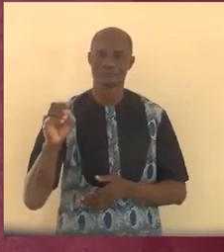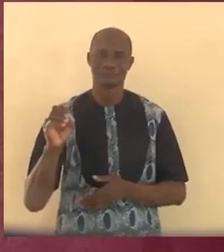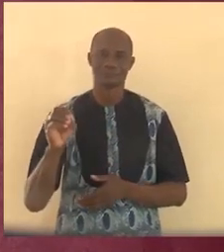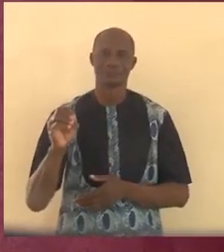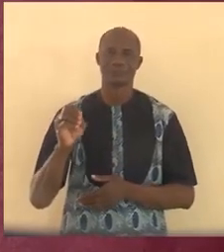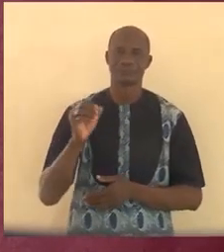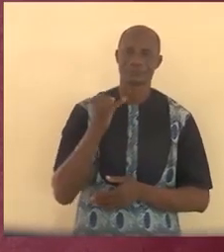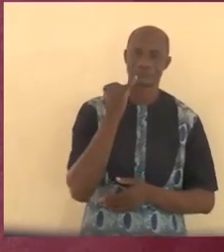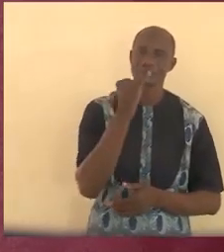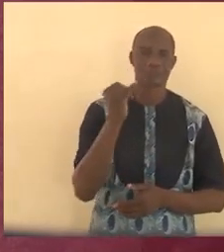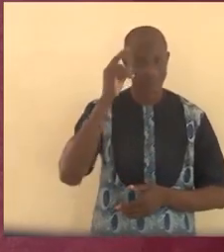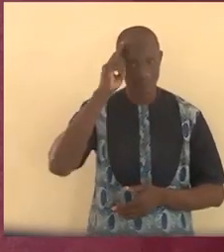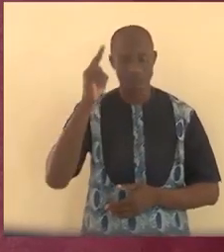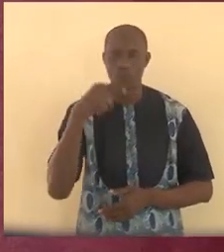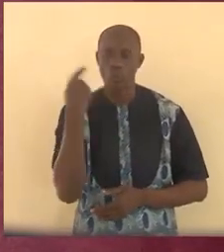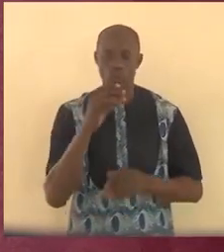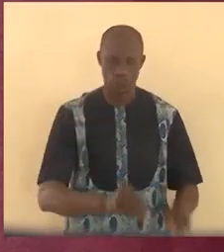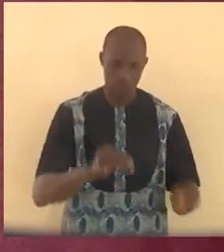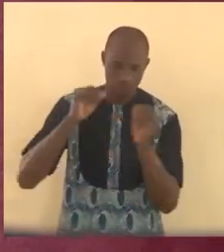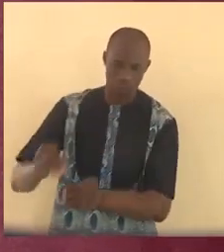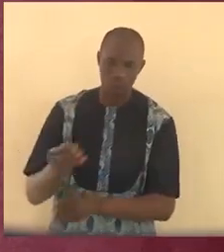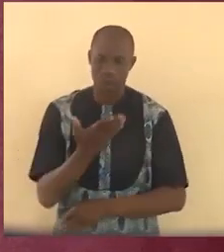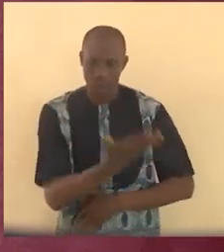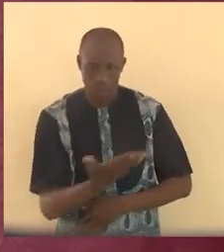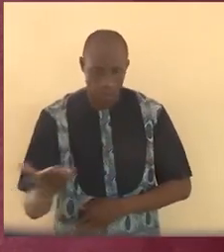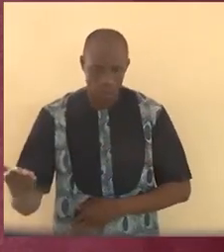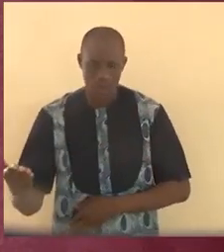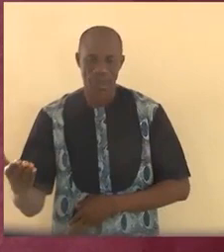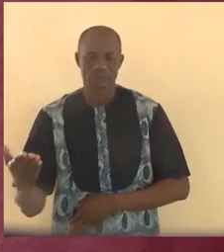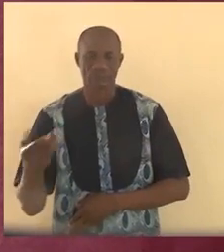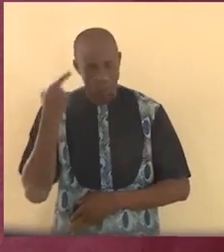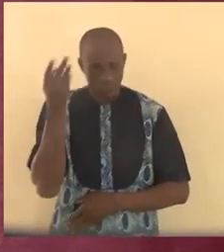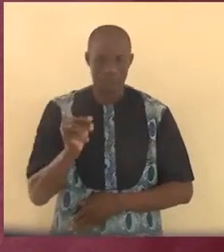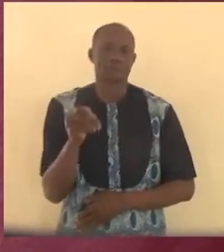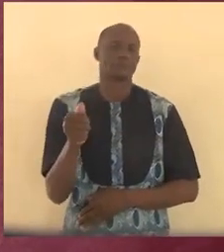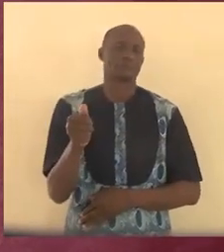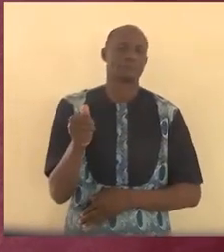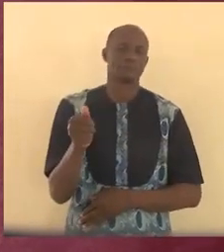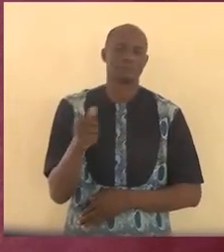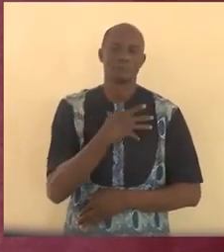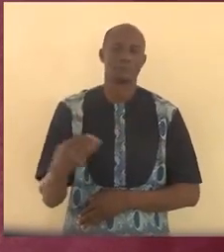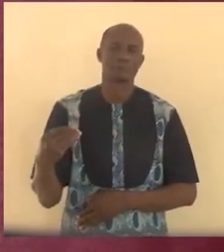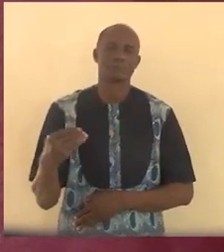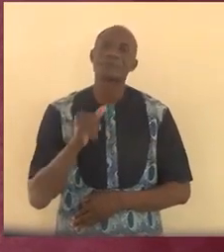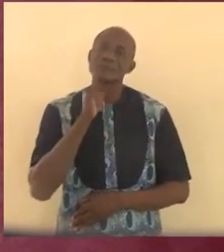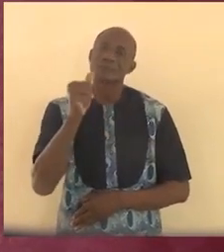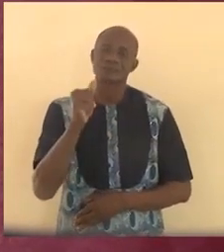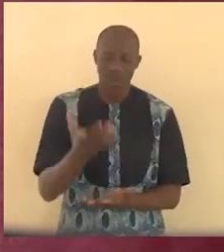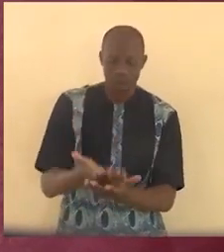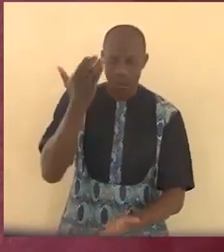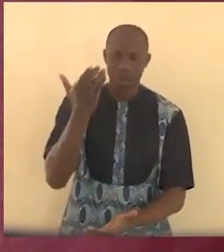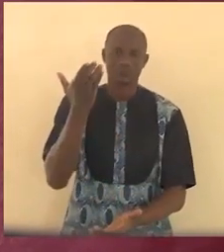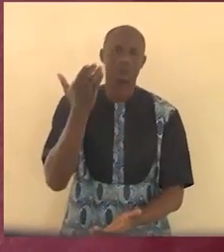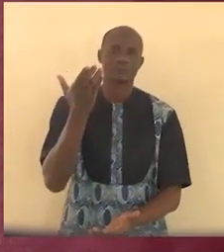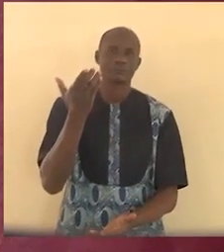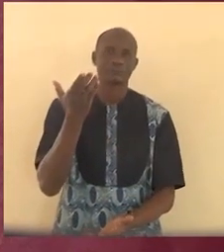So is he who lays up treasures for himself and is not